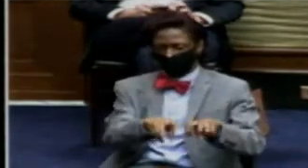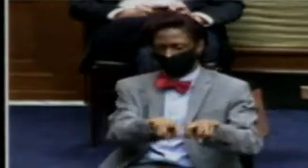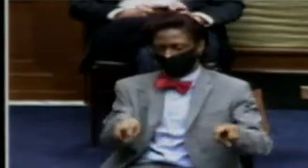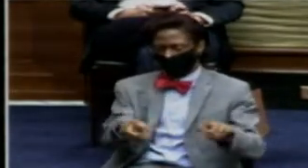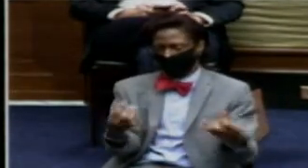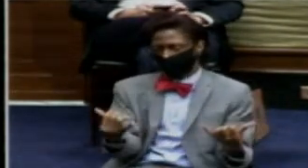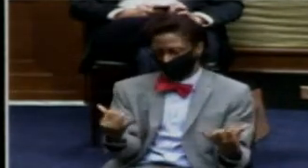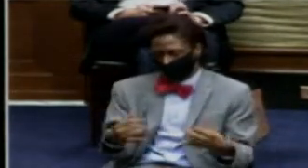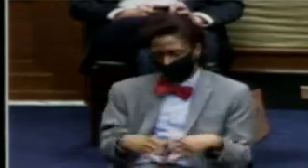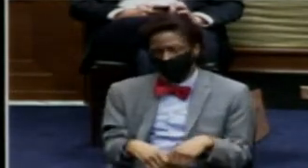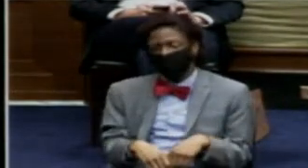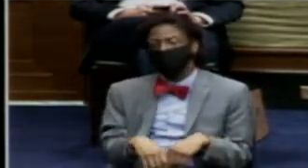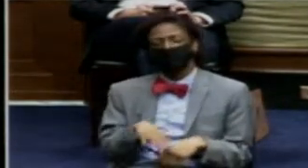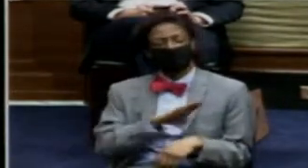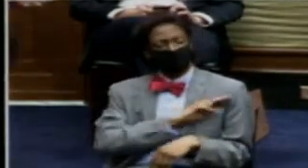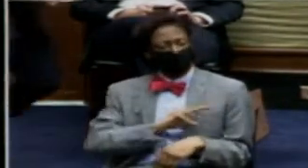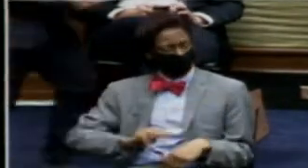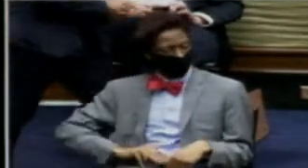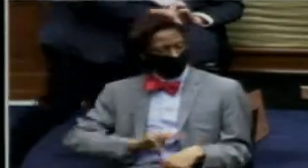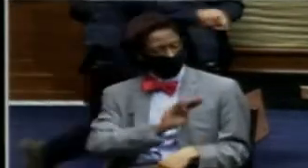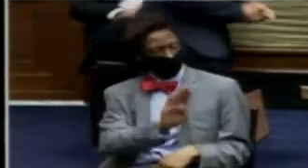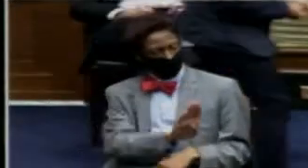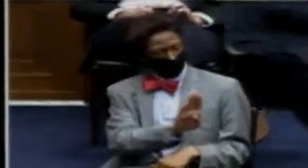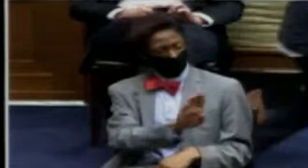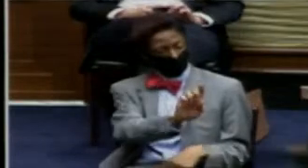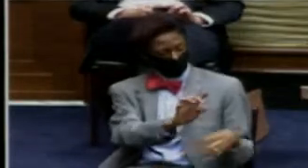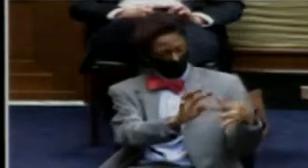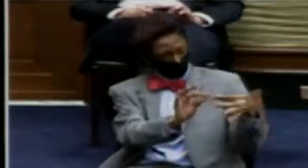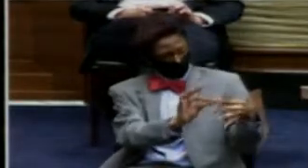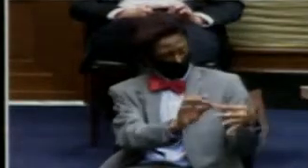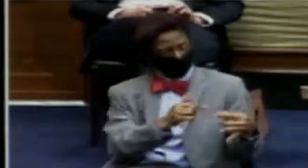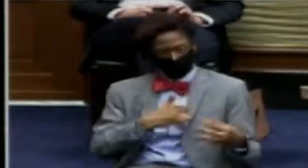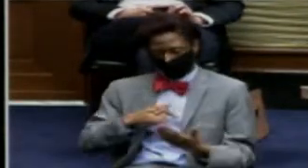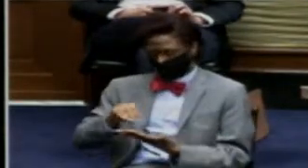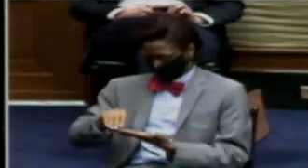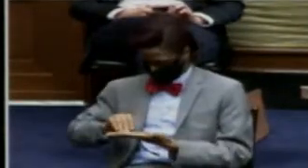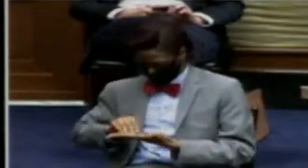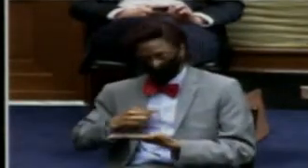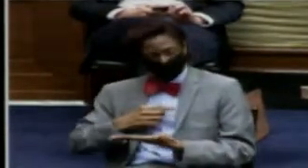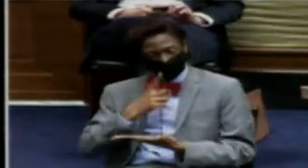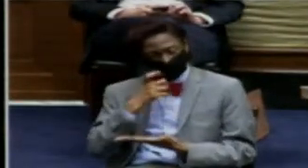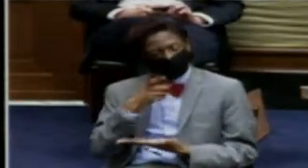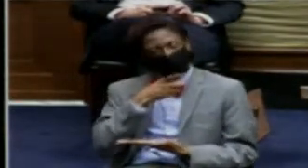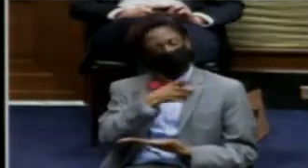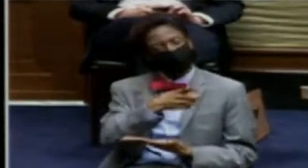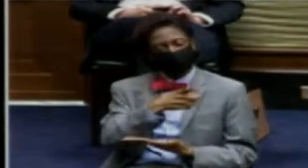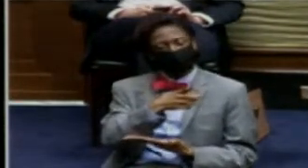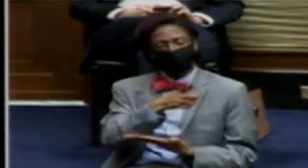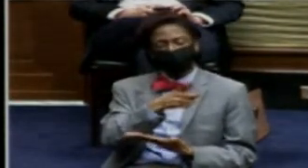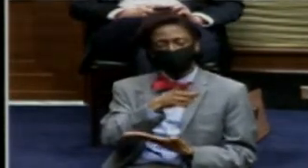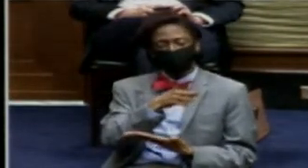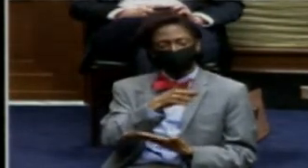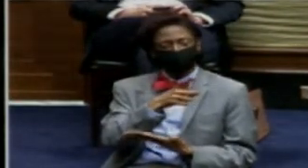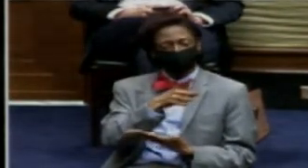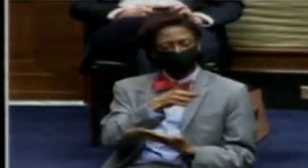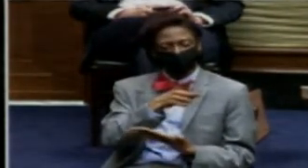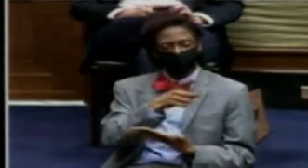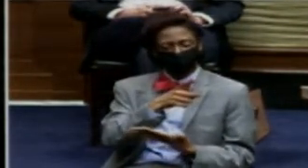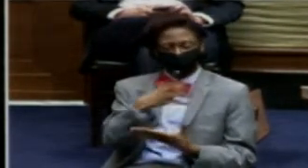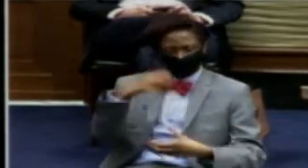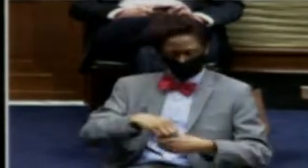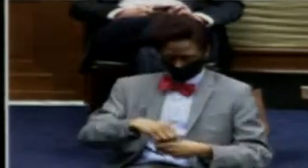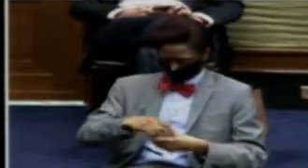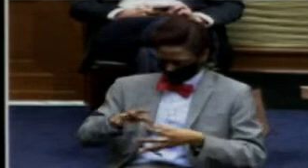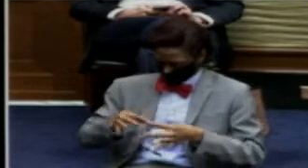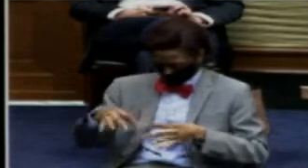today. Mayor Bowser, when you were speaking, I was taking notes because you were capturing the essence of what this is about. There's been a lot of